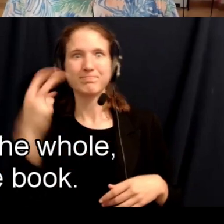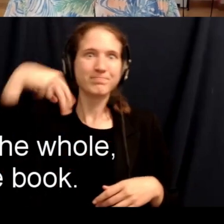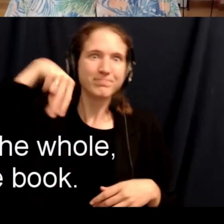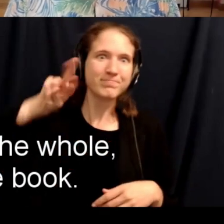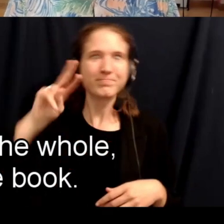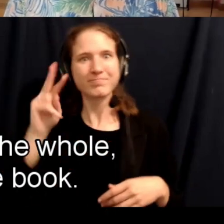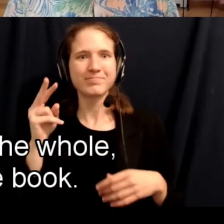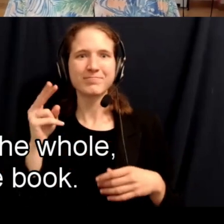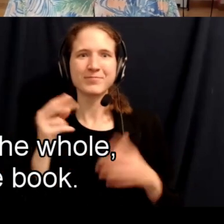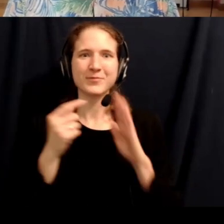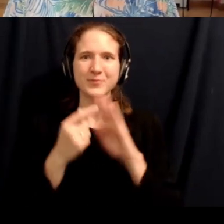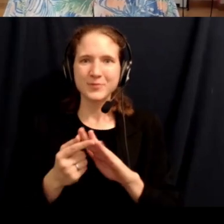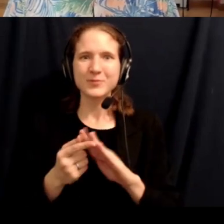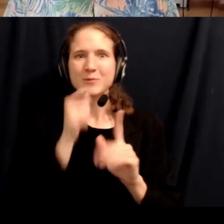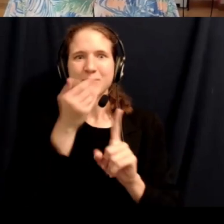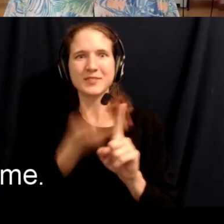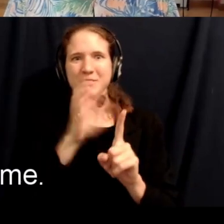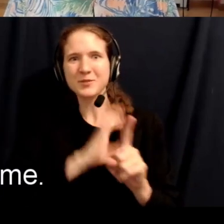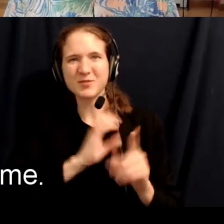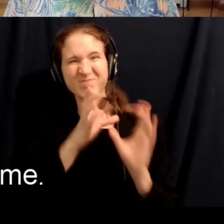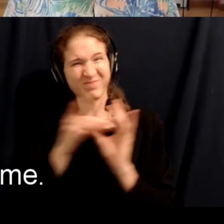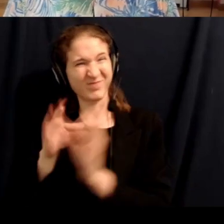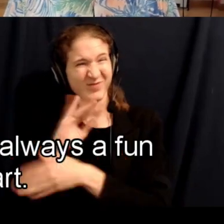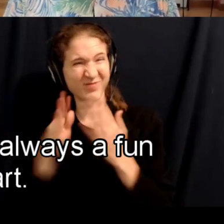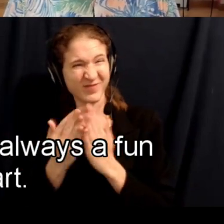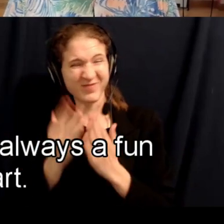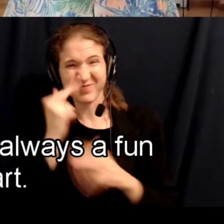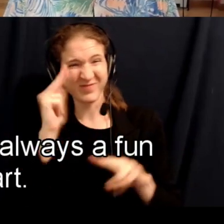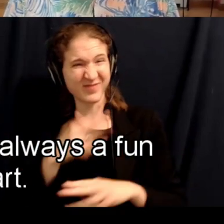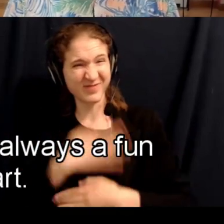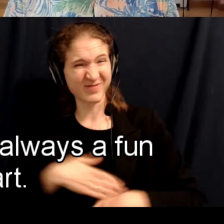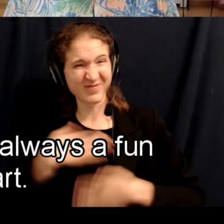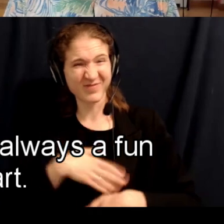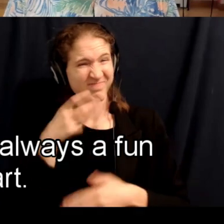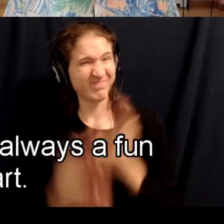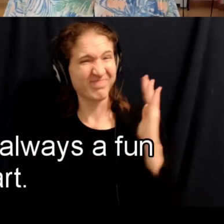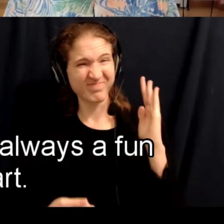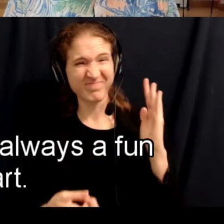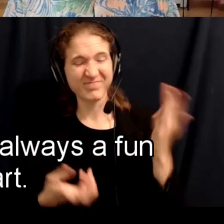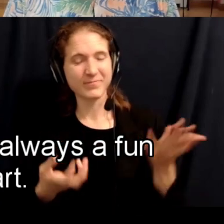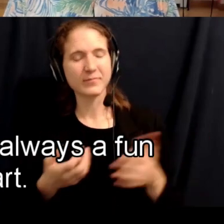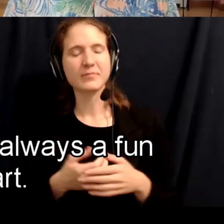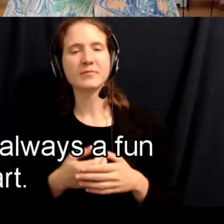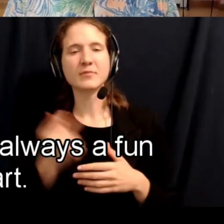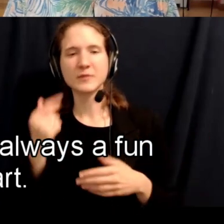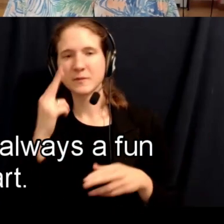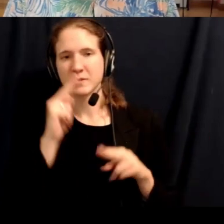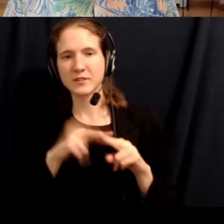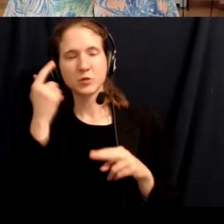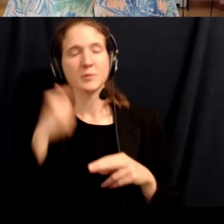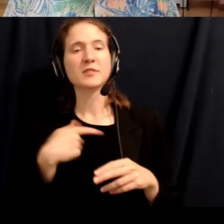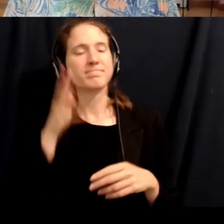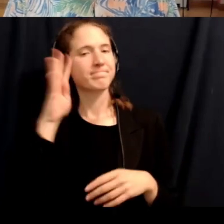it throughout the whole book. Yeah, yeah. It's always fun for me. It was always a fun way of creating